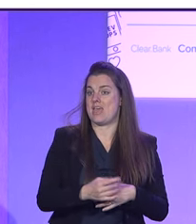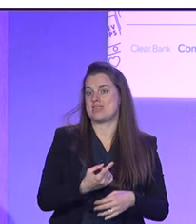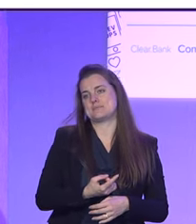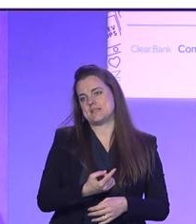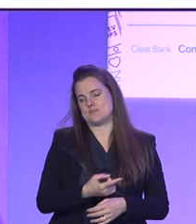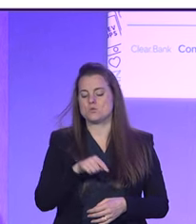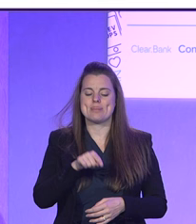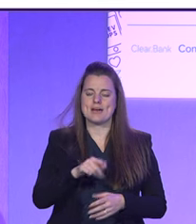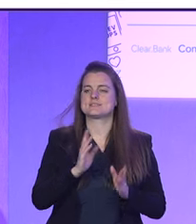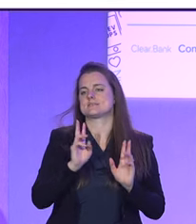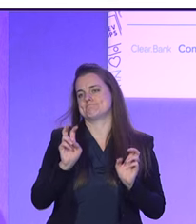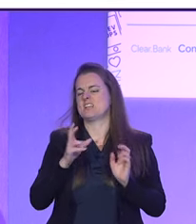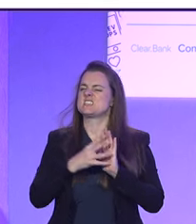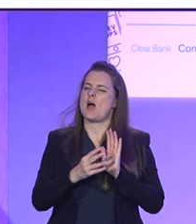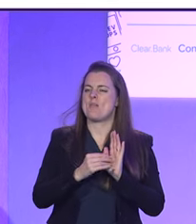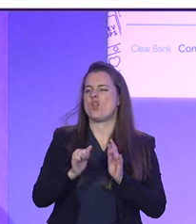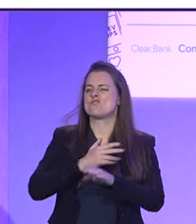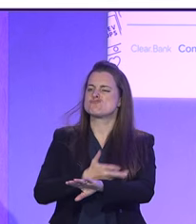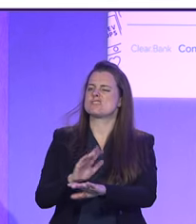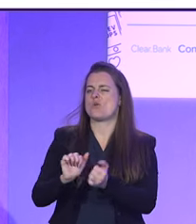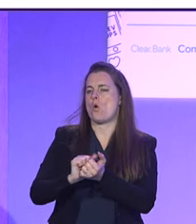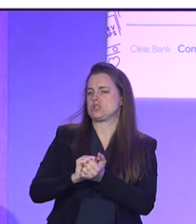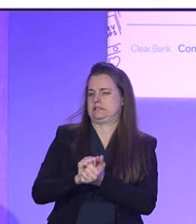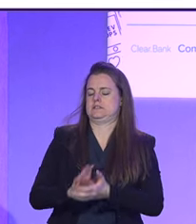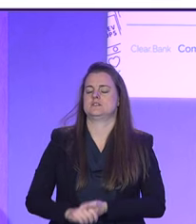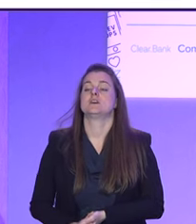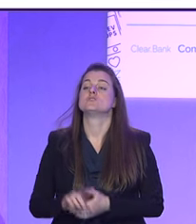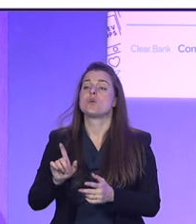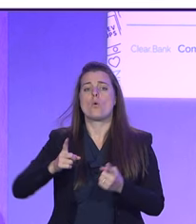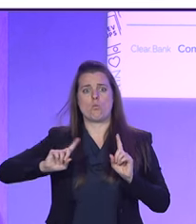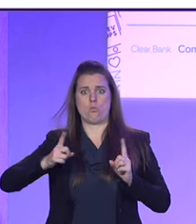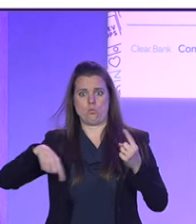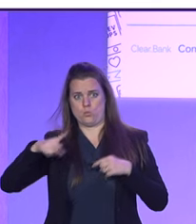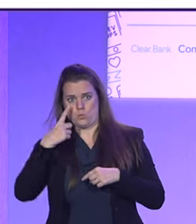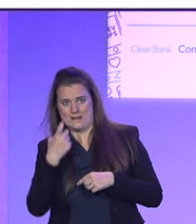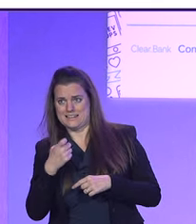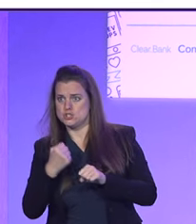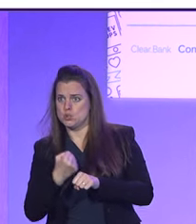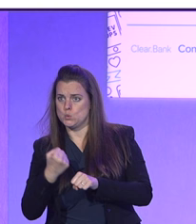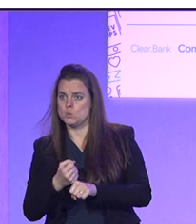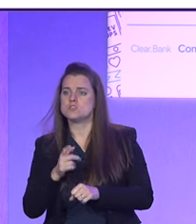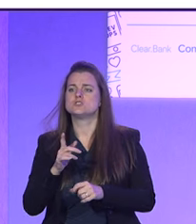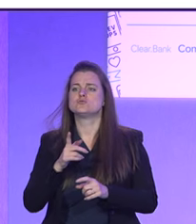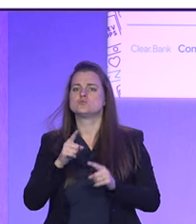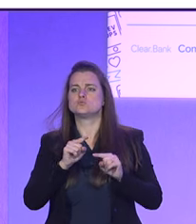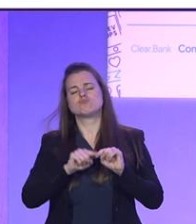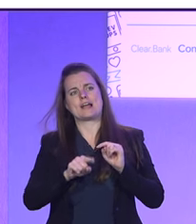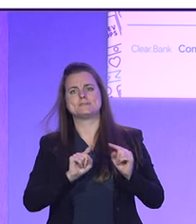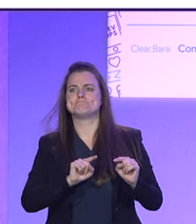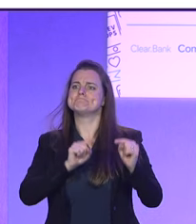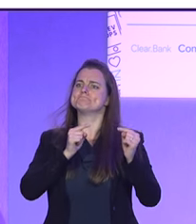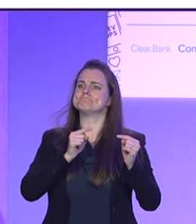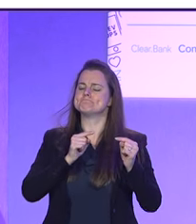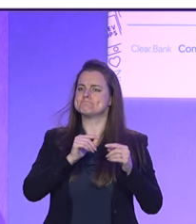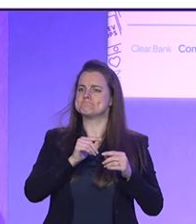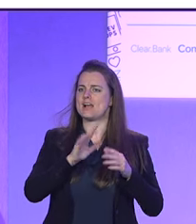of greenwashing. Here are a few of the things that I think we can do as a consumer to hold cloud vendors accountable. And by the way, you